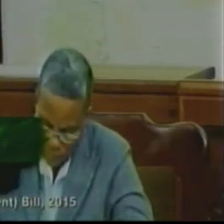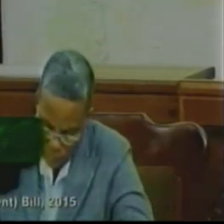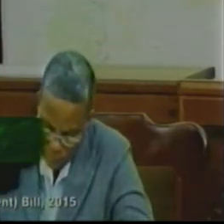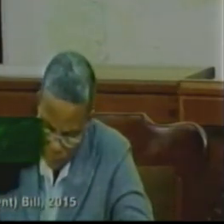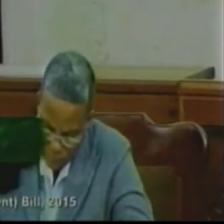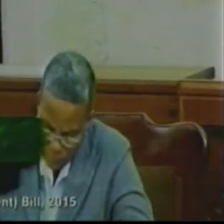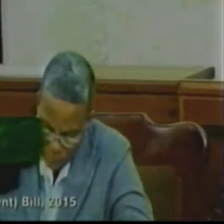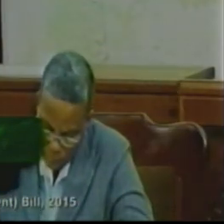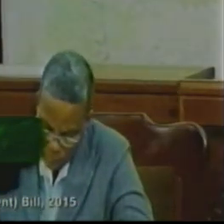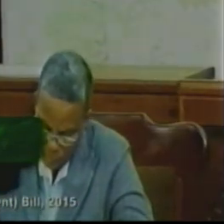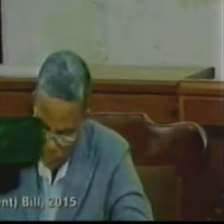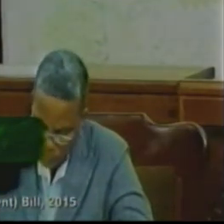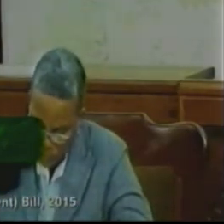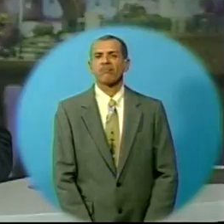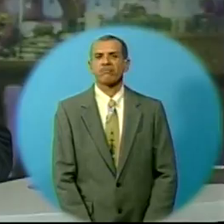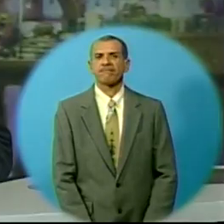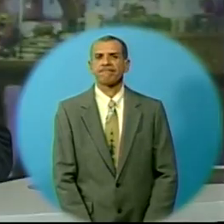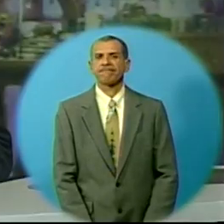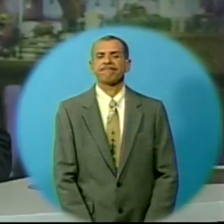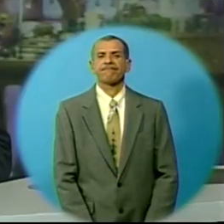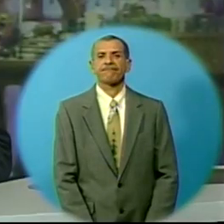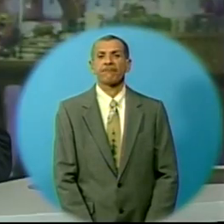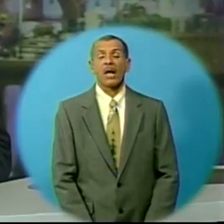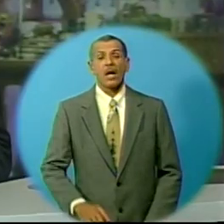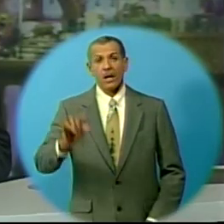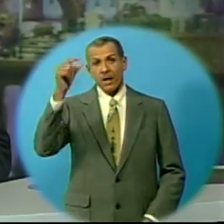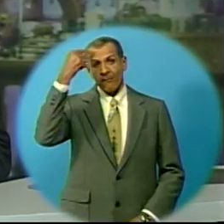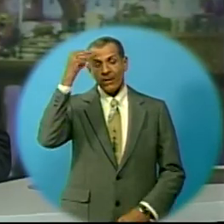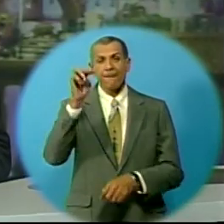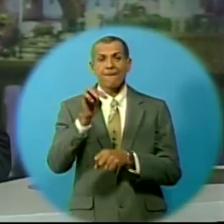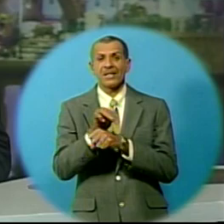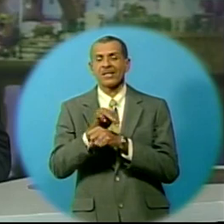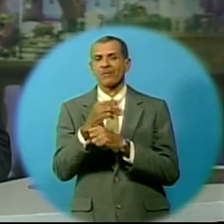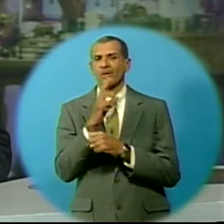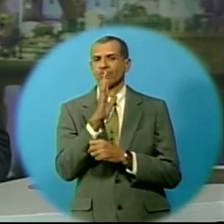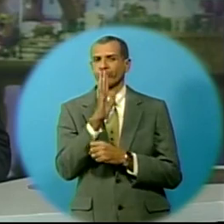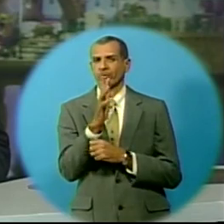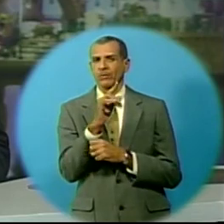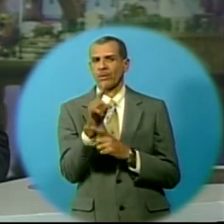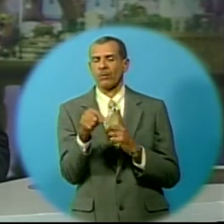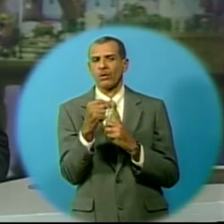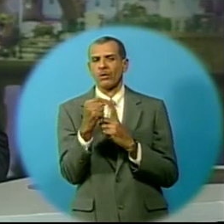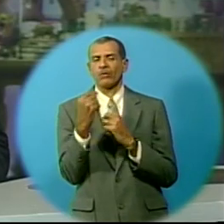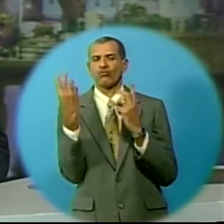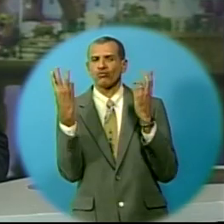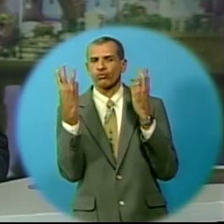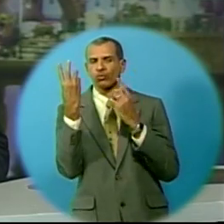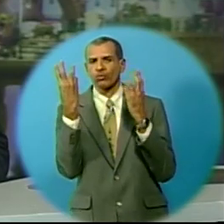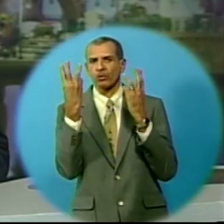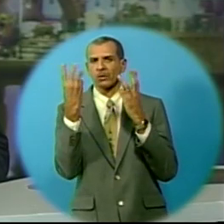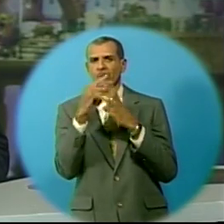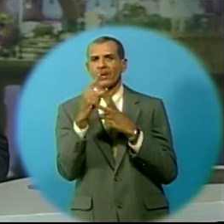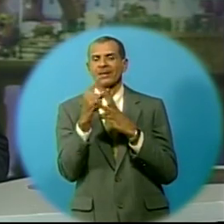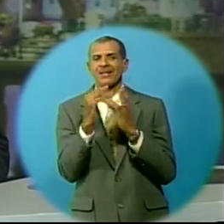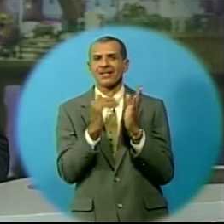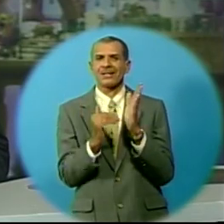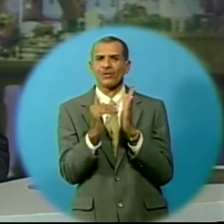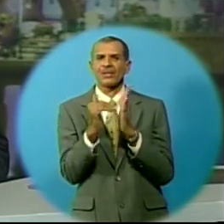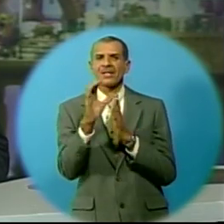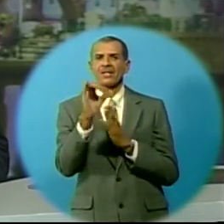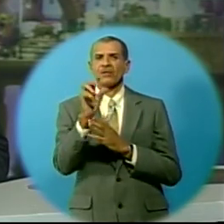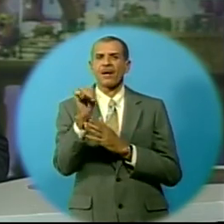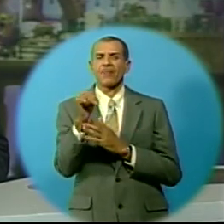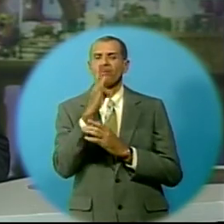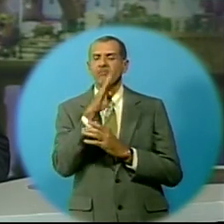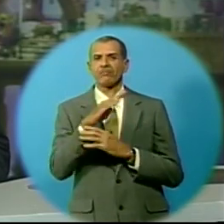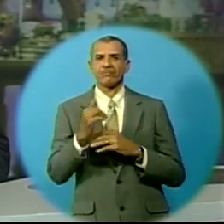crime in Jamaica, etc. A government minister has voiced concern about what he sees as an increase in crime and